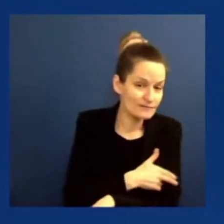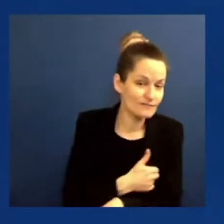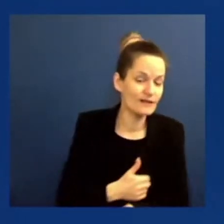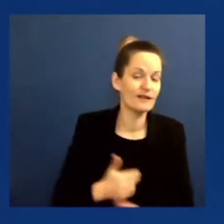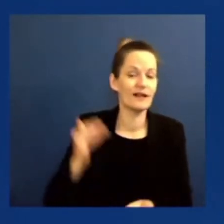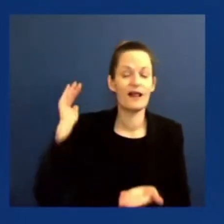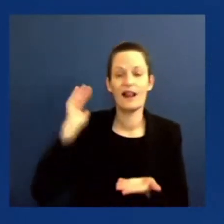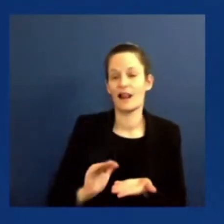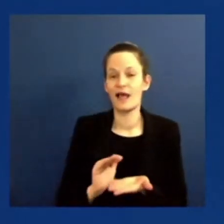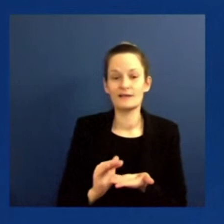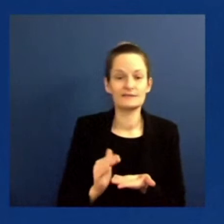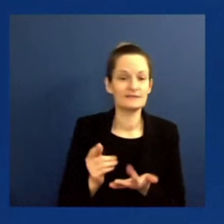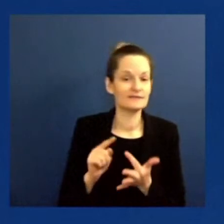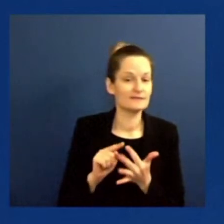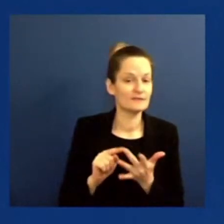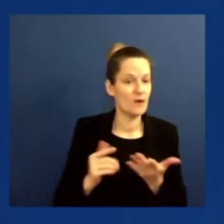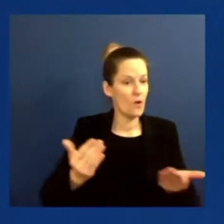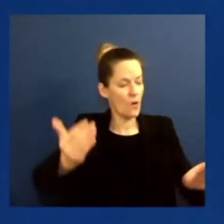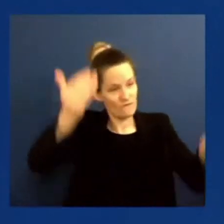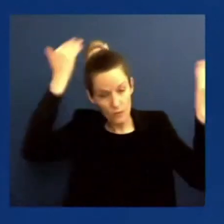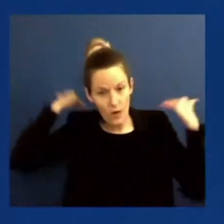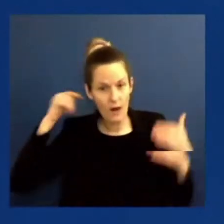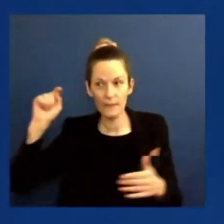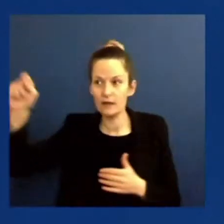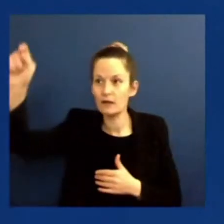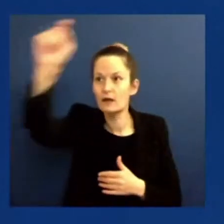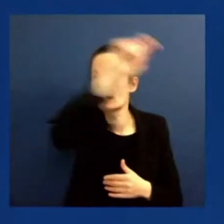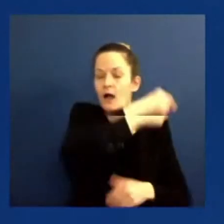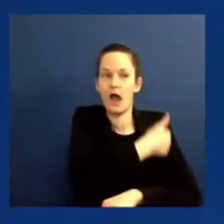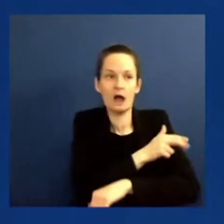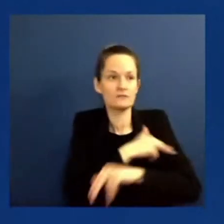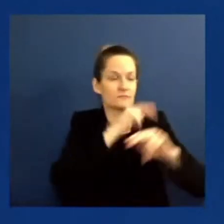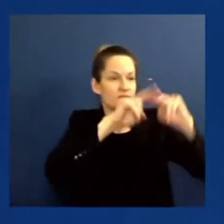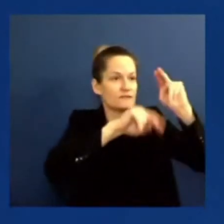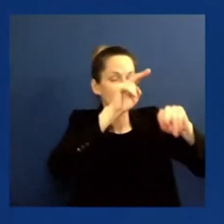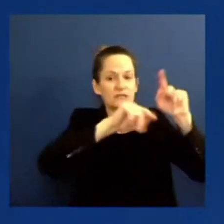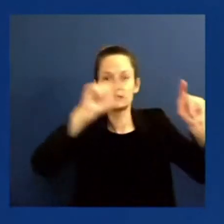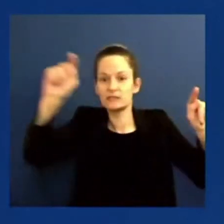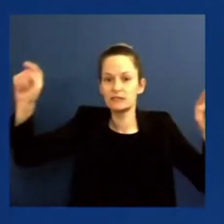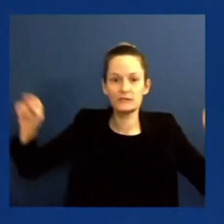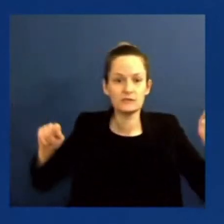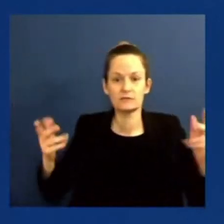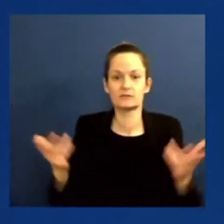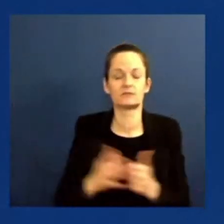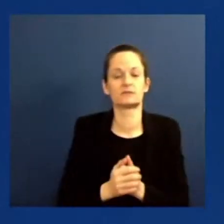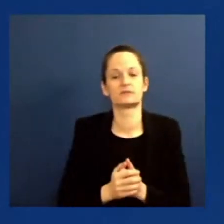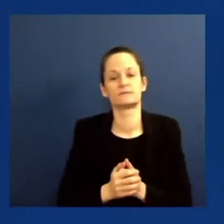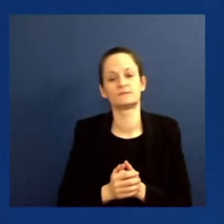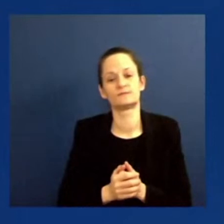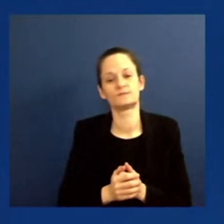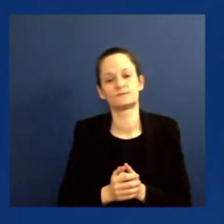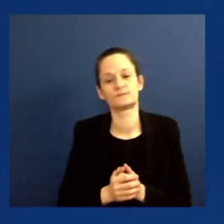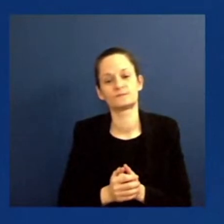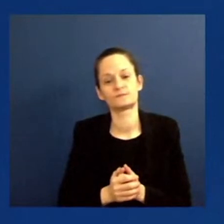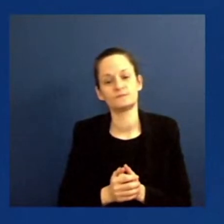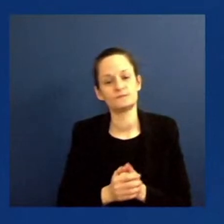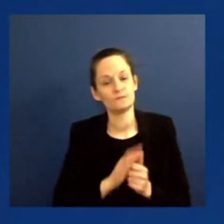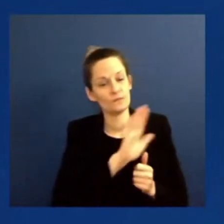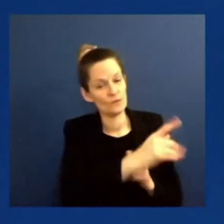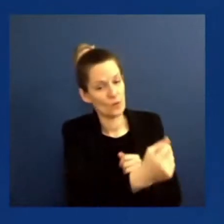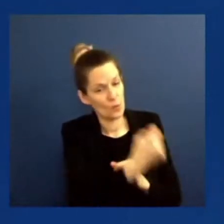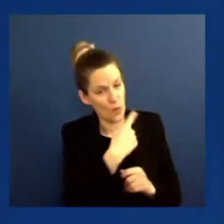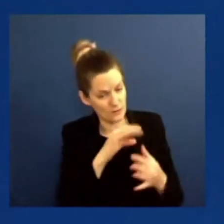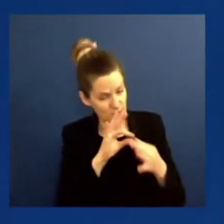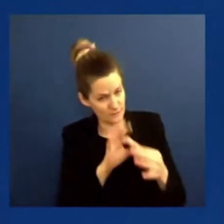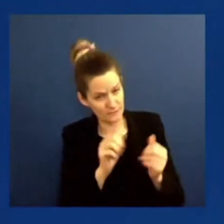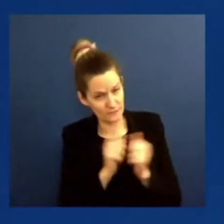which in fact answers a bit of your first question, Cheryl, about what about Omicron? If you get infected, can you